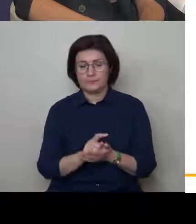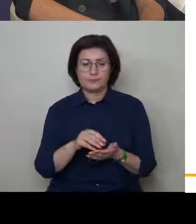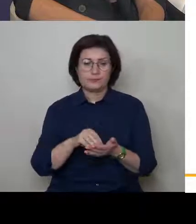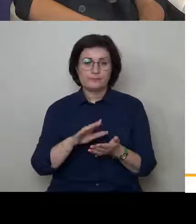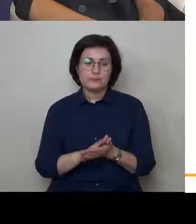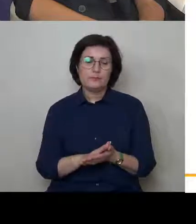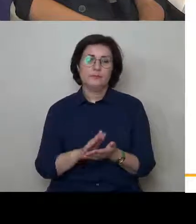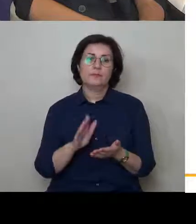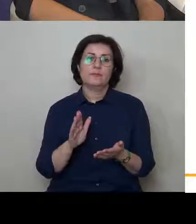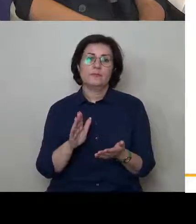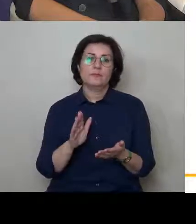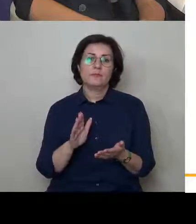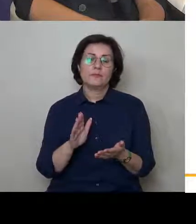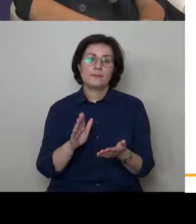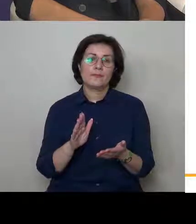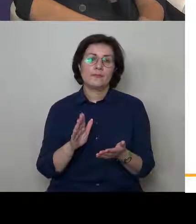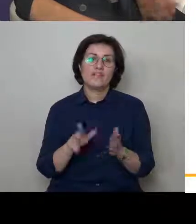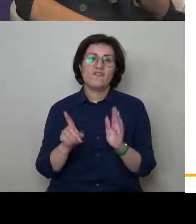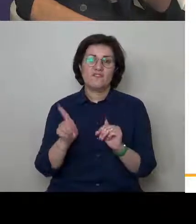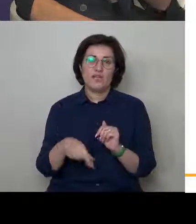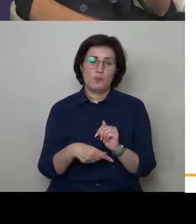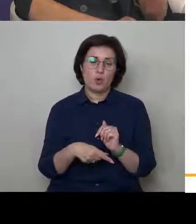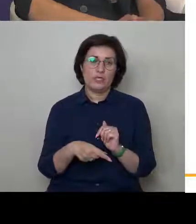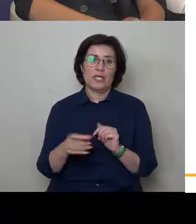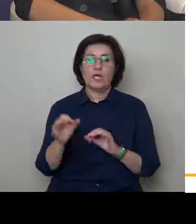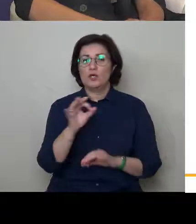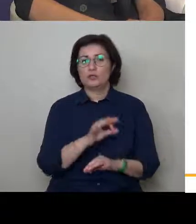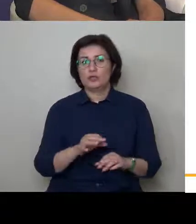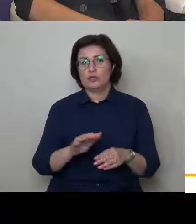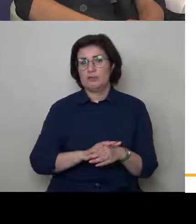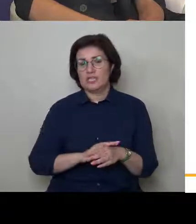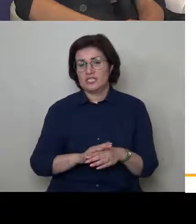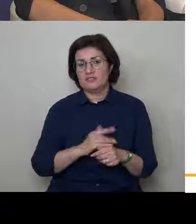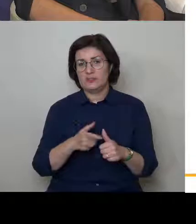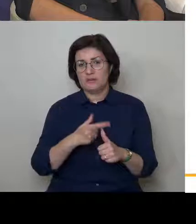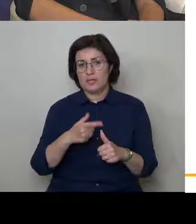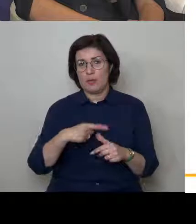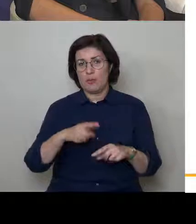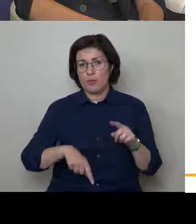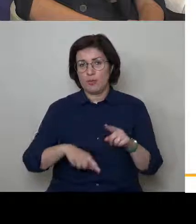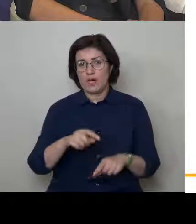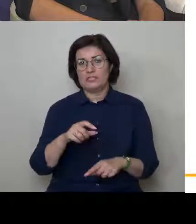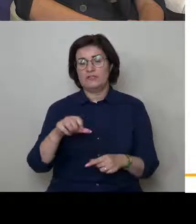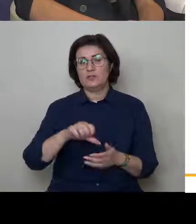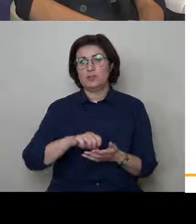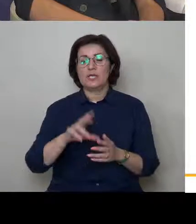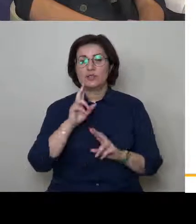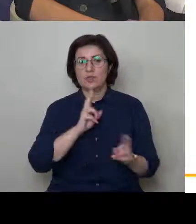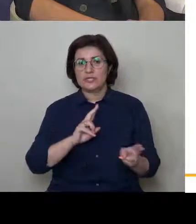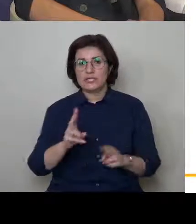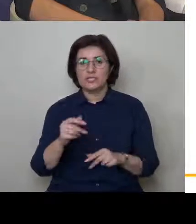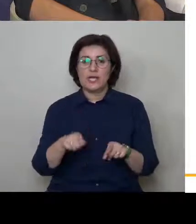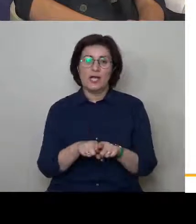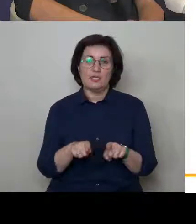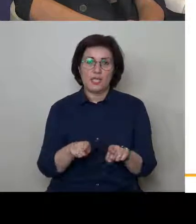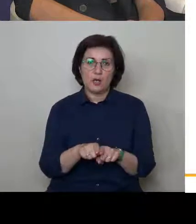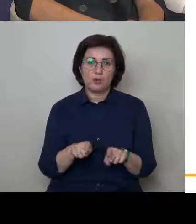of a candidate or his or her proxy, then there should be the name of